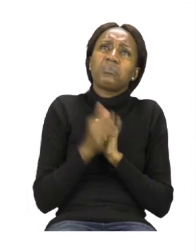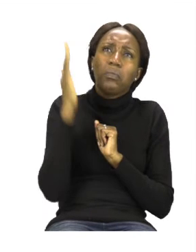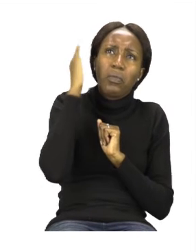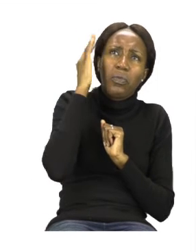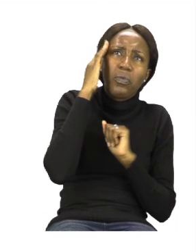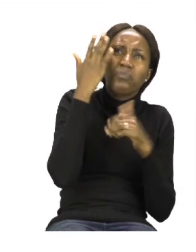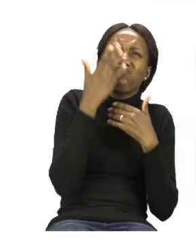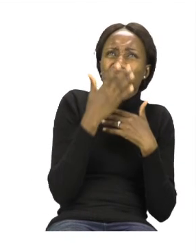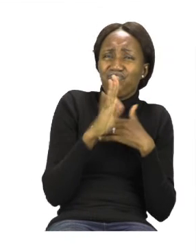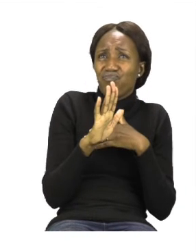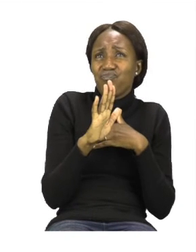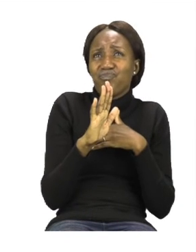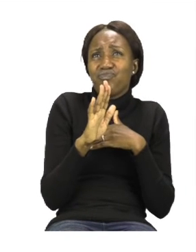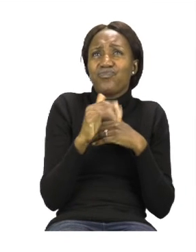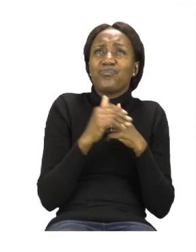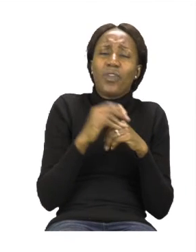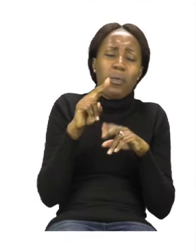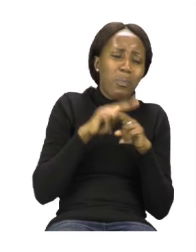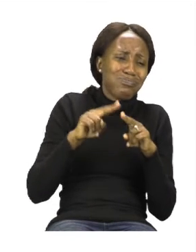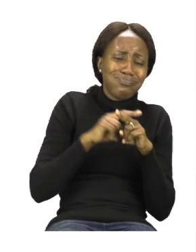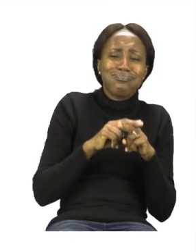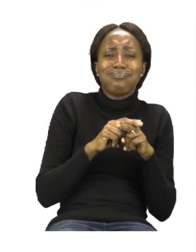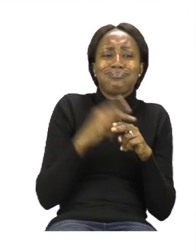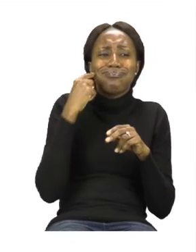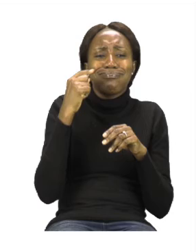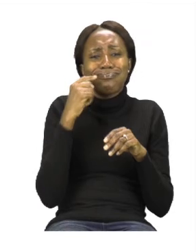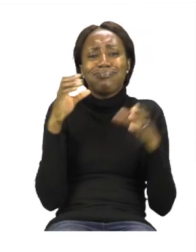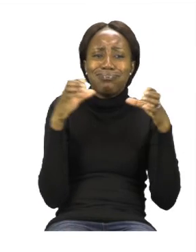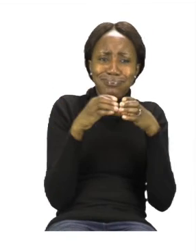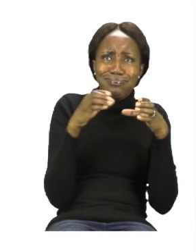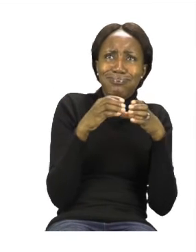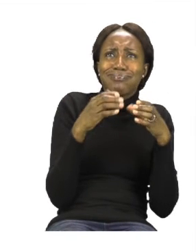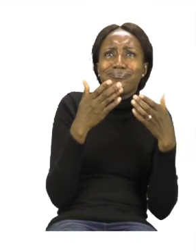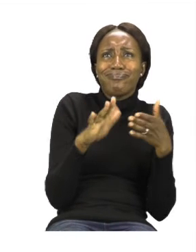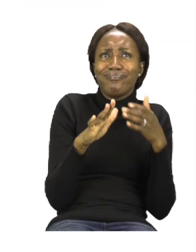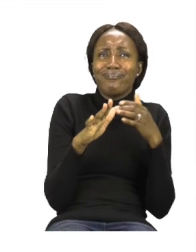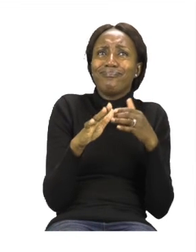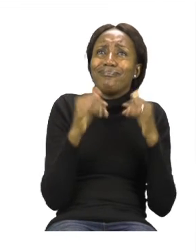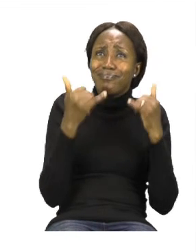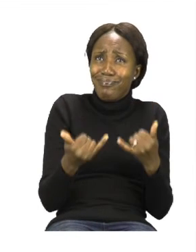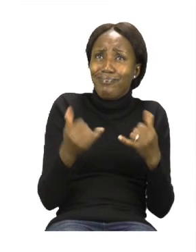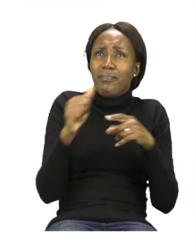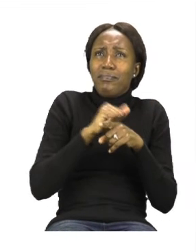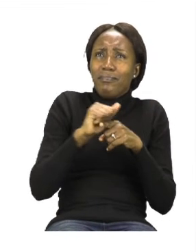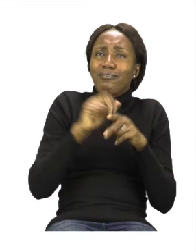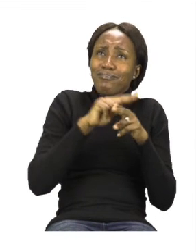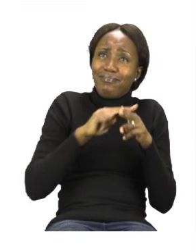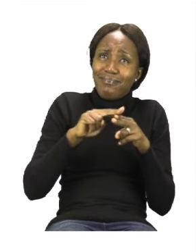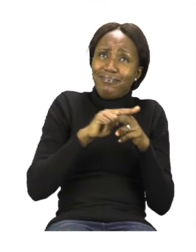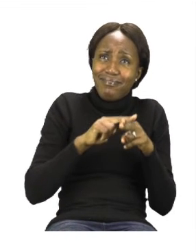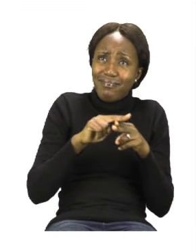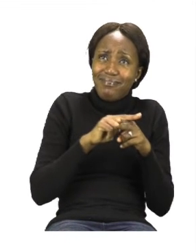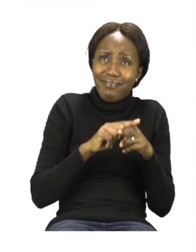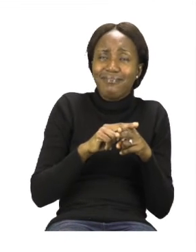already known and used in our English. But we're just going to practice using them and finding them, as well as